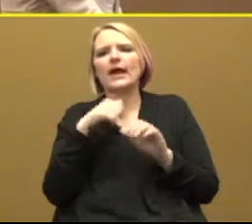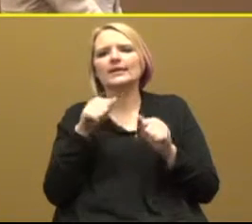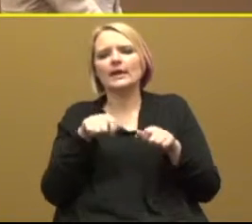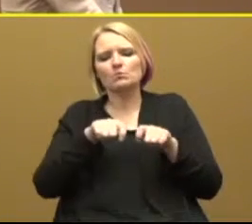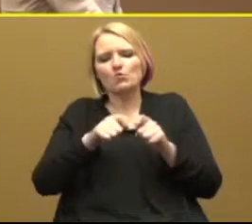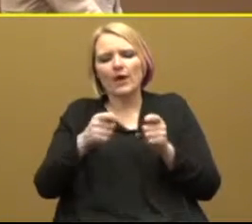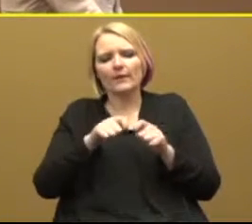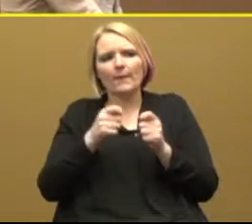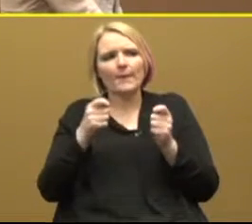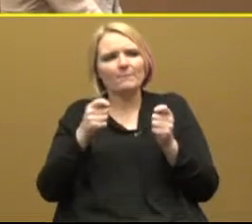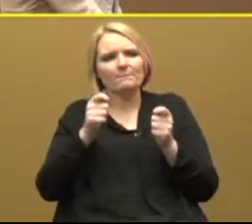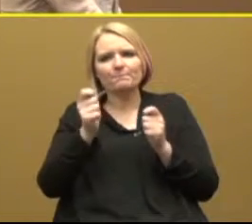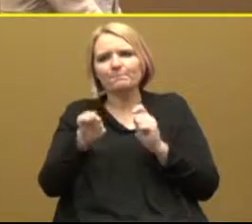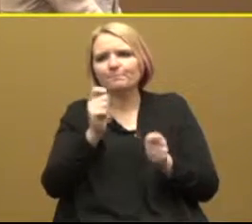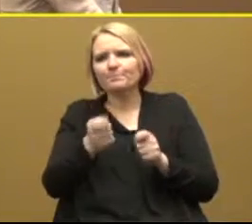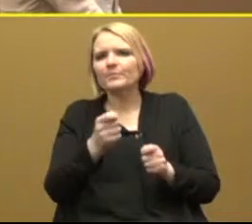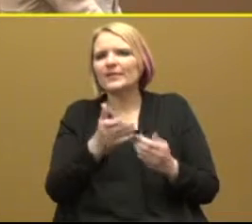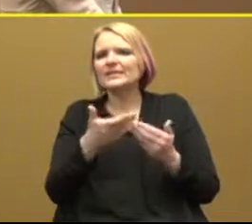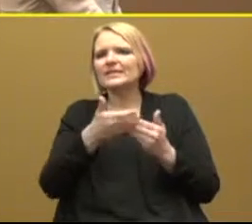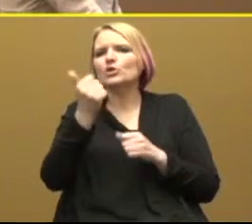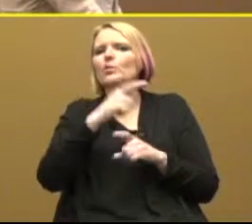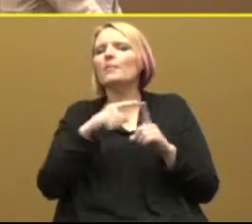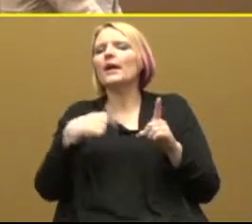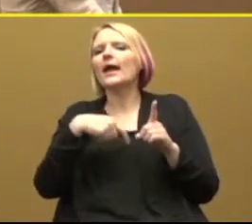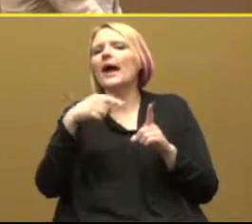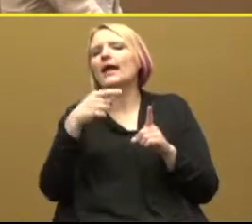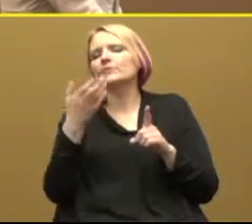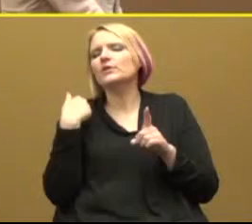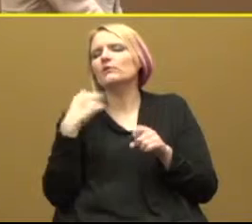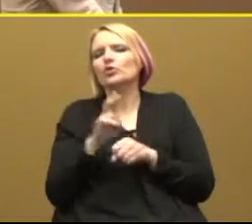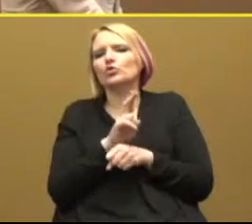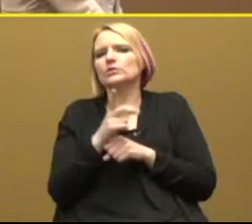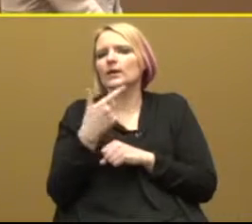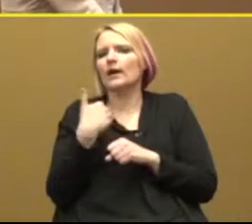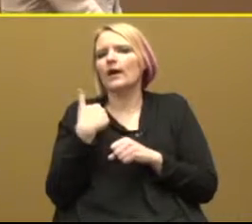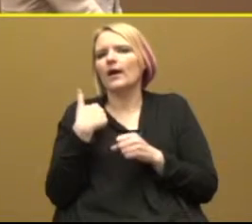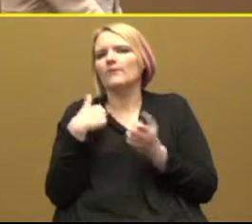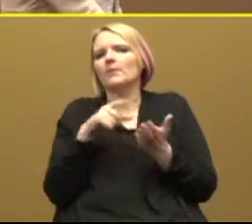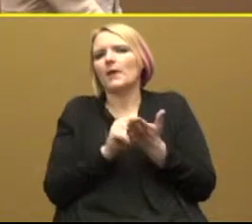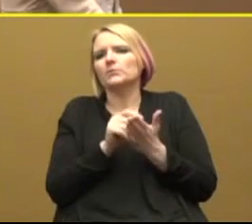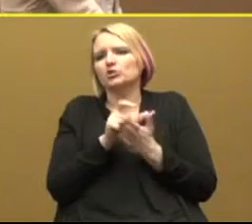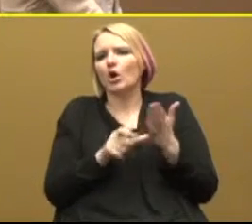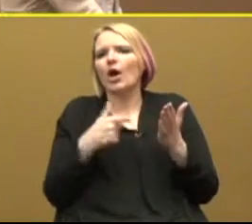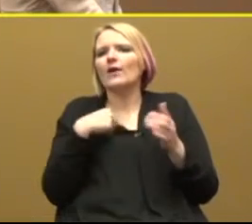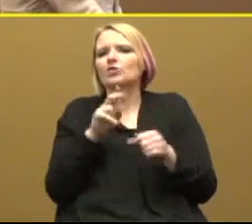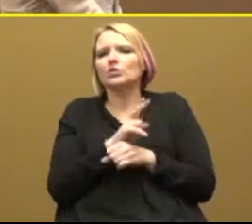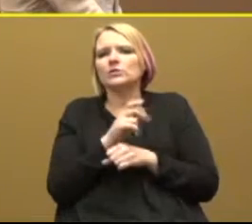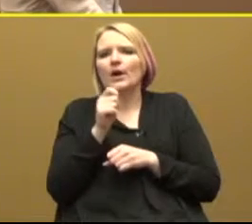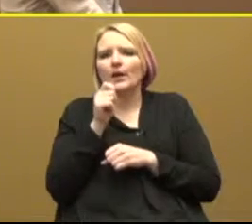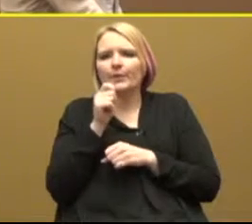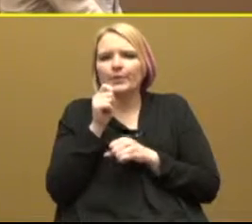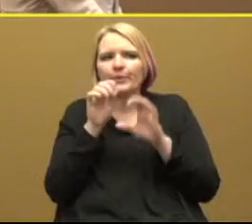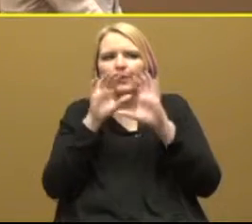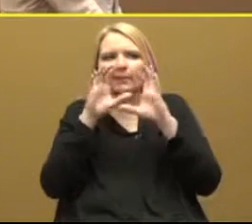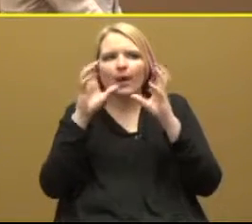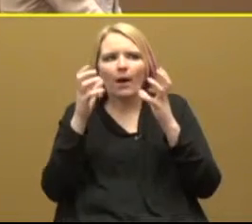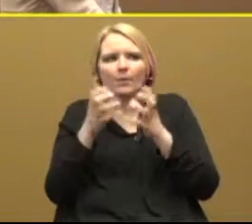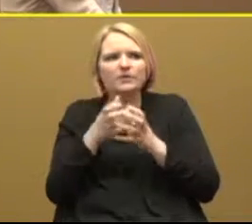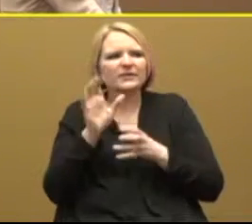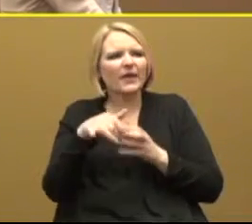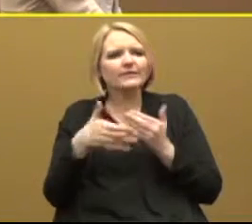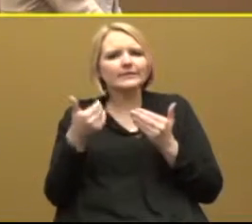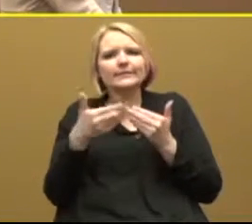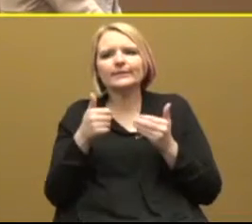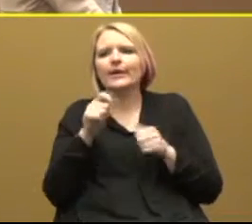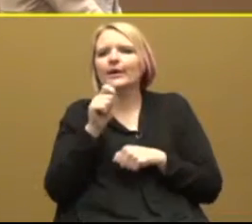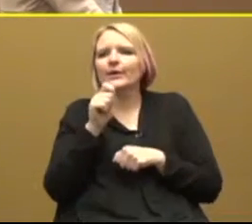half and it's easier. But I've definitely used, I've published articles in which I've used bubbles. And that's easy. You know, you